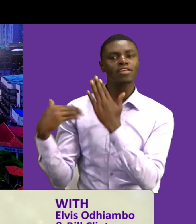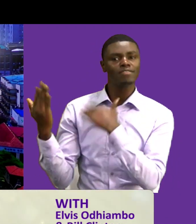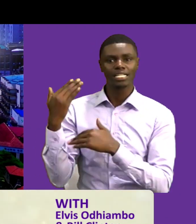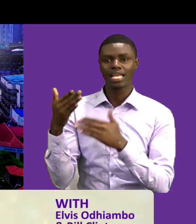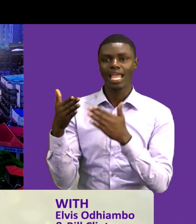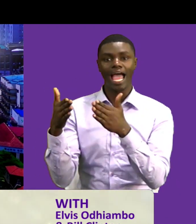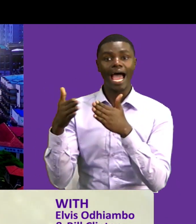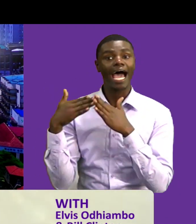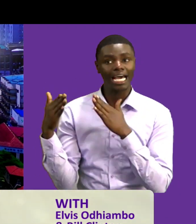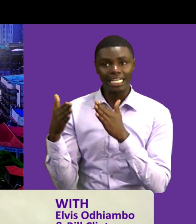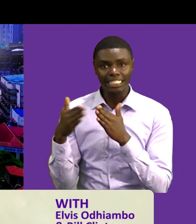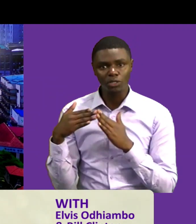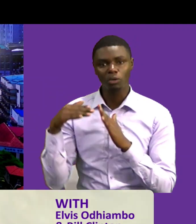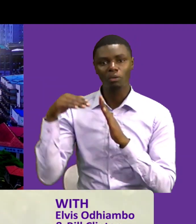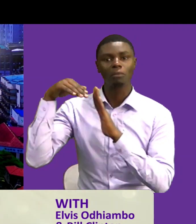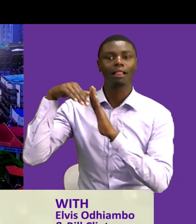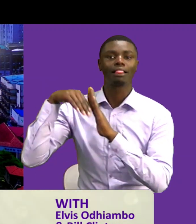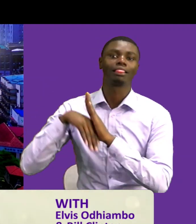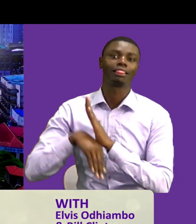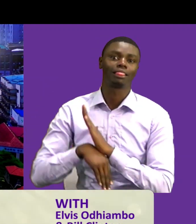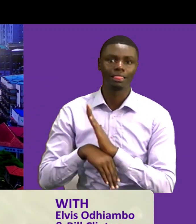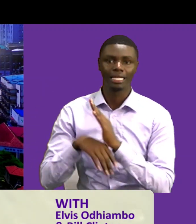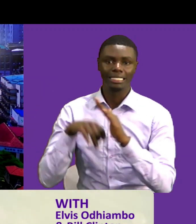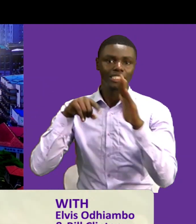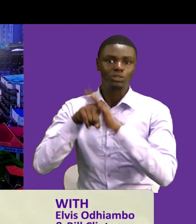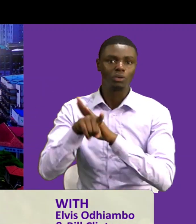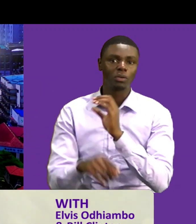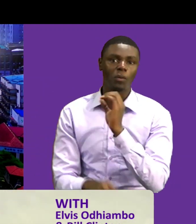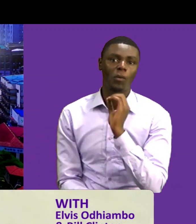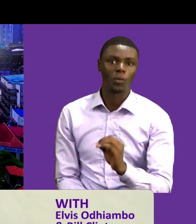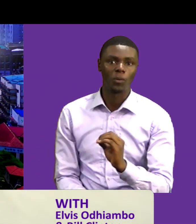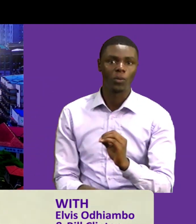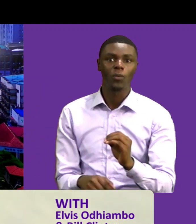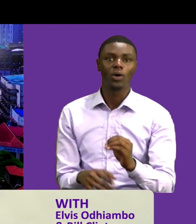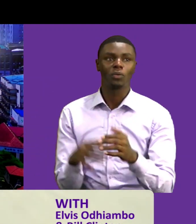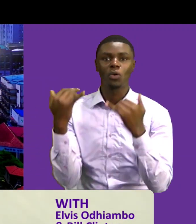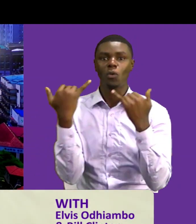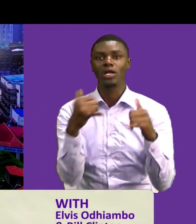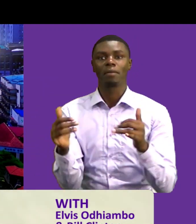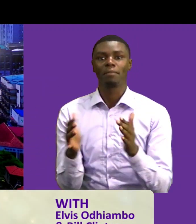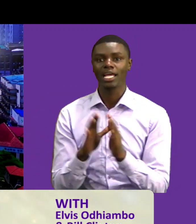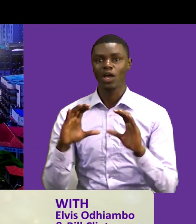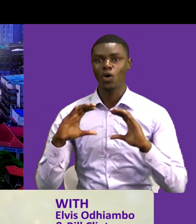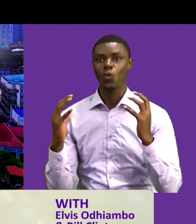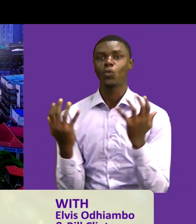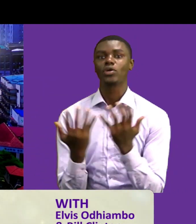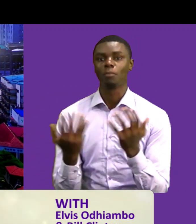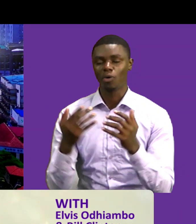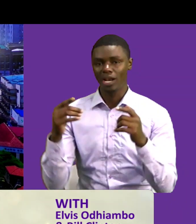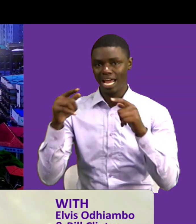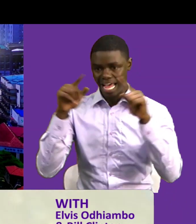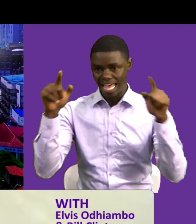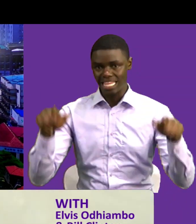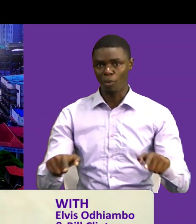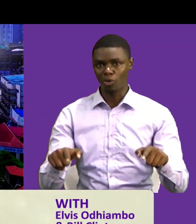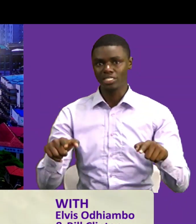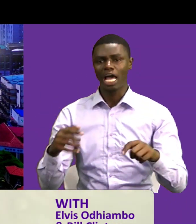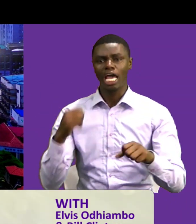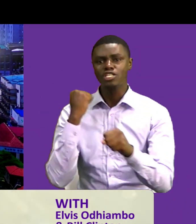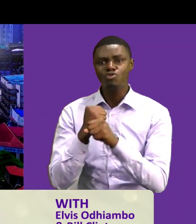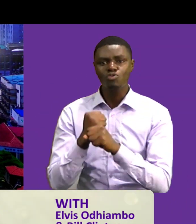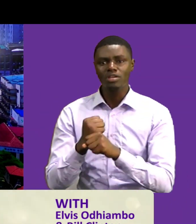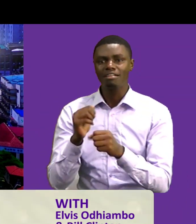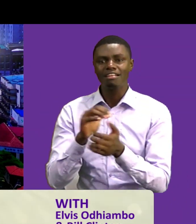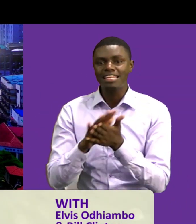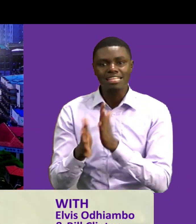Arsenal were deteriorating. They were not scoring goals. They were just playing with the ball in the box. They were not doing